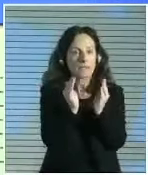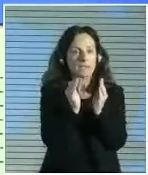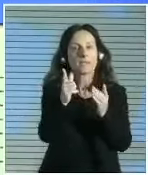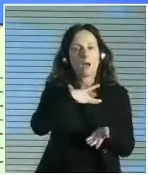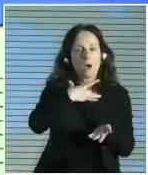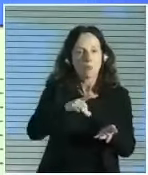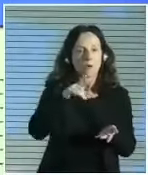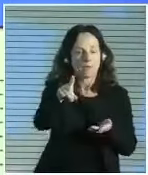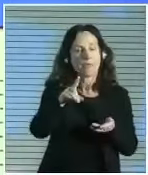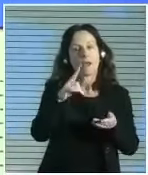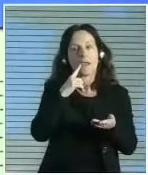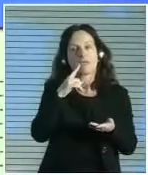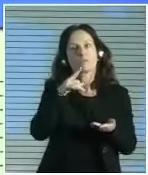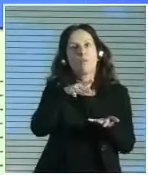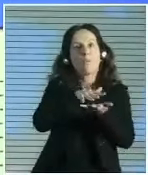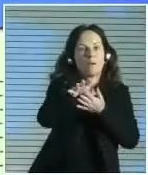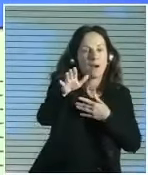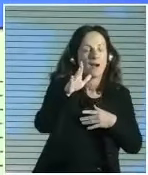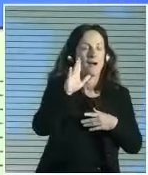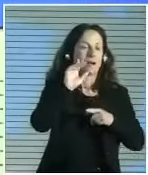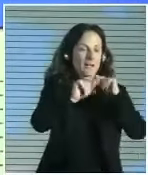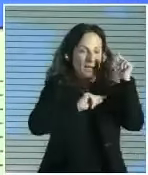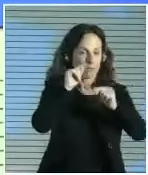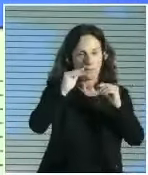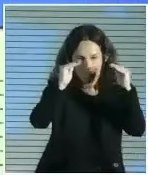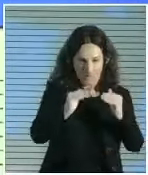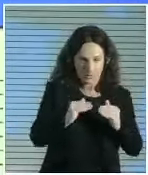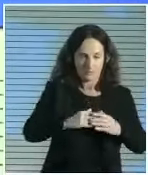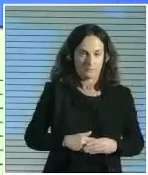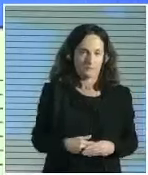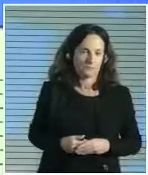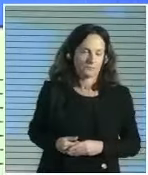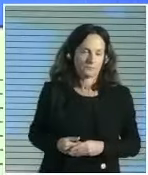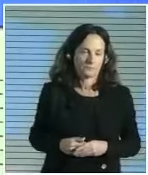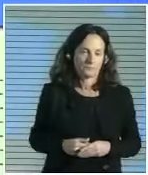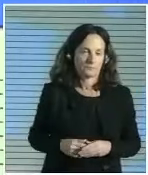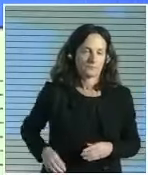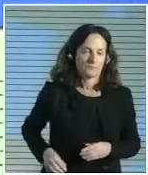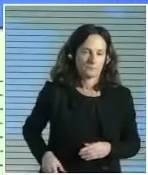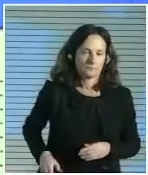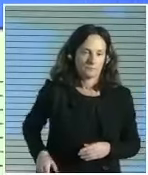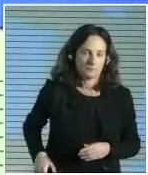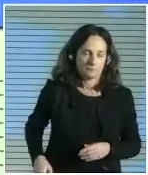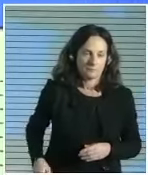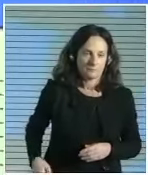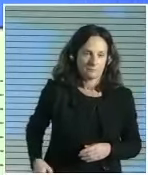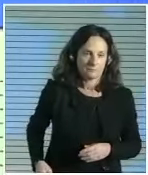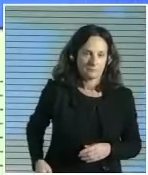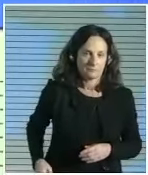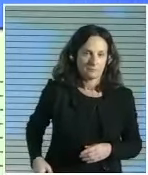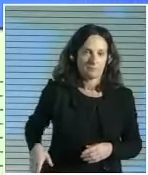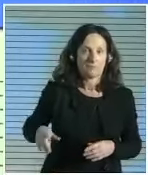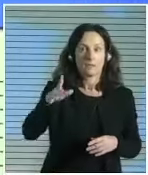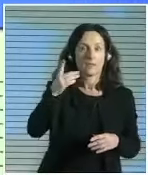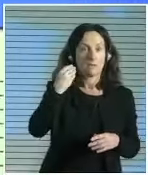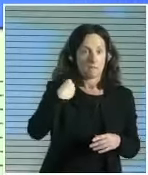same time, be able to measure the progress of the whole destination? First,